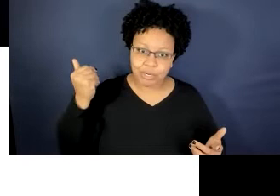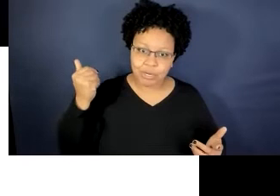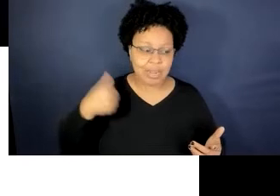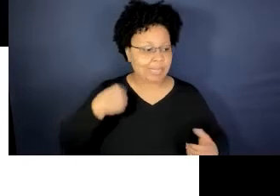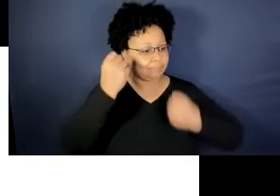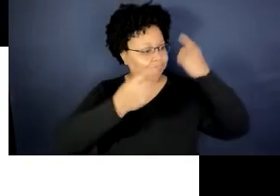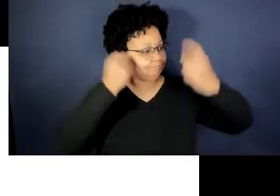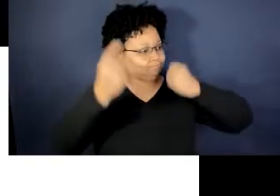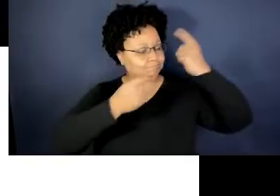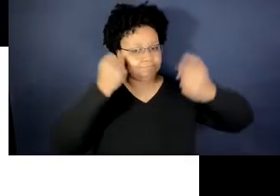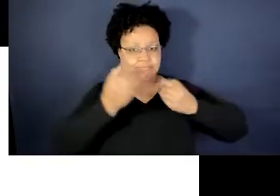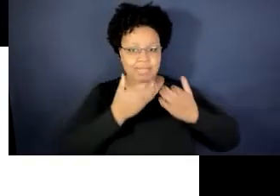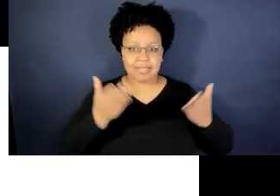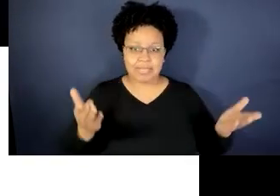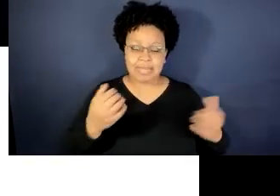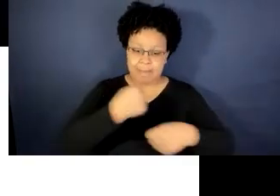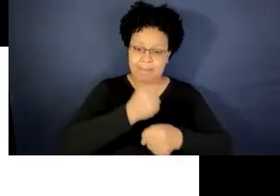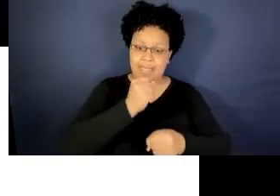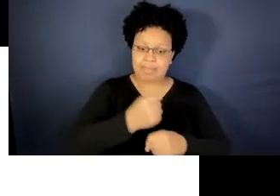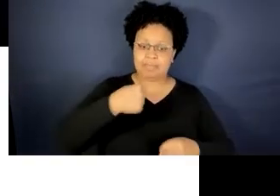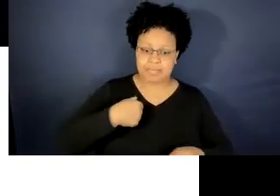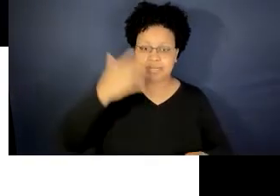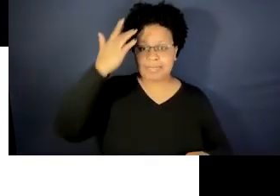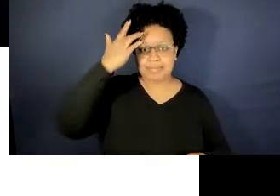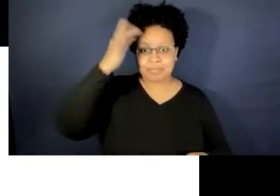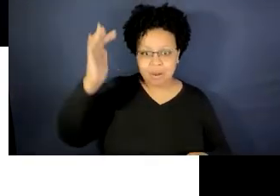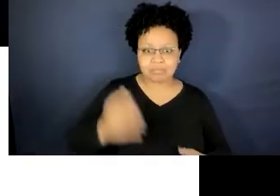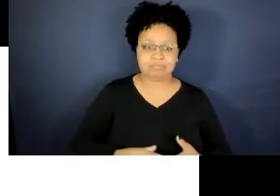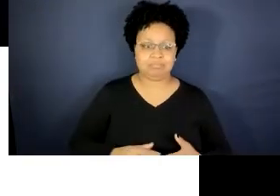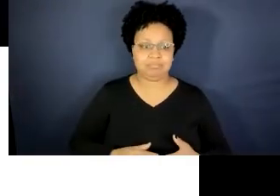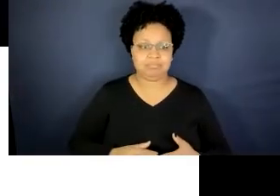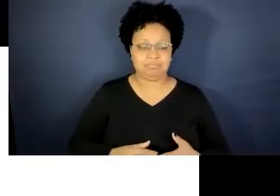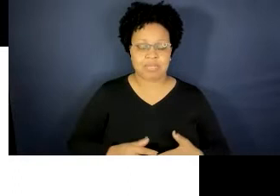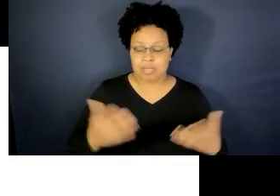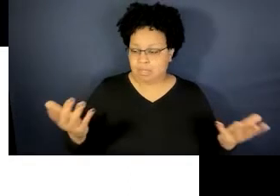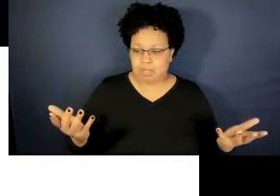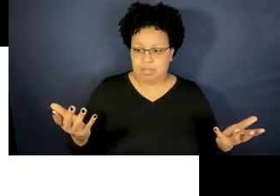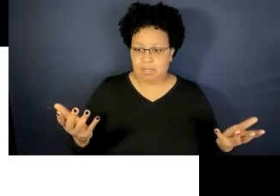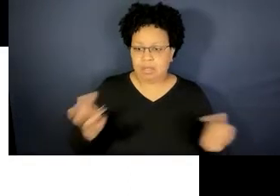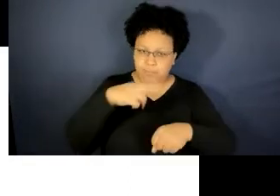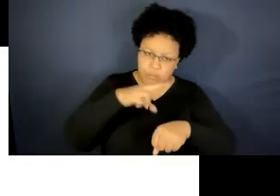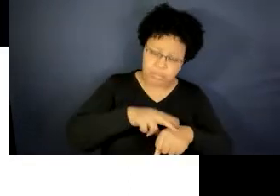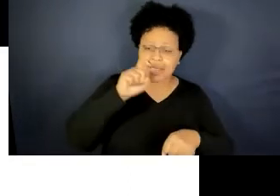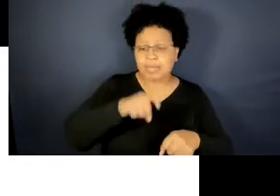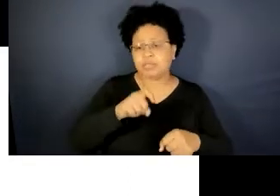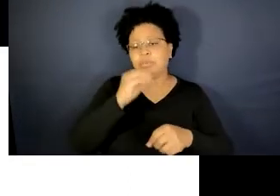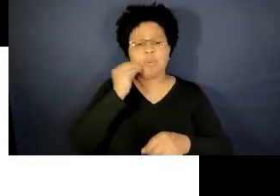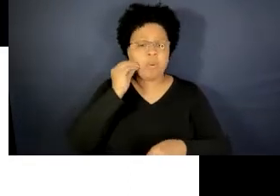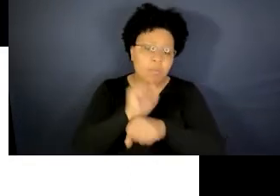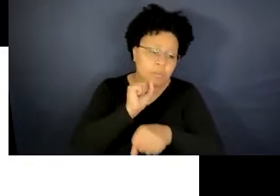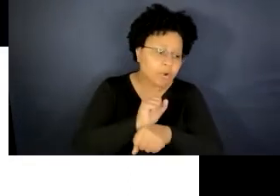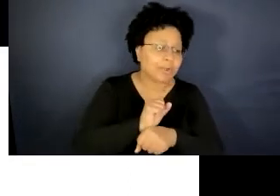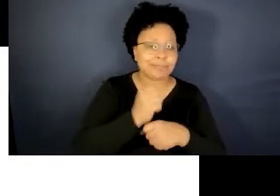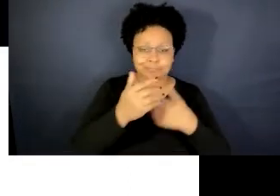things. And it made me smart. So of course I had to do my homework. I had to do all of that good